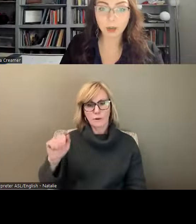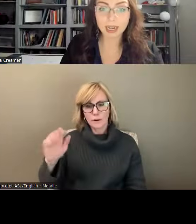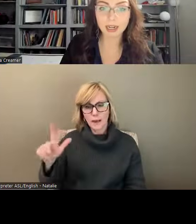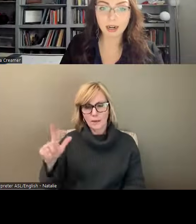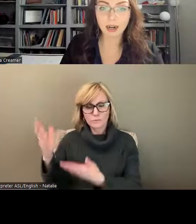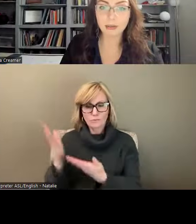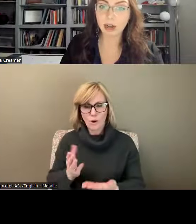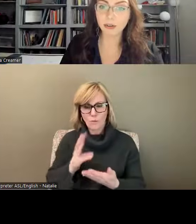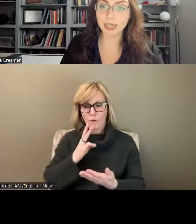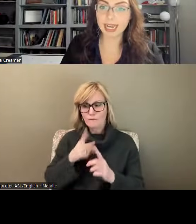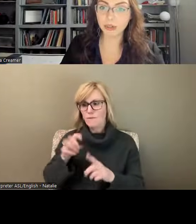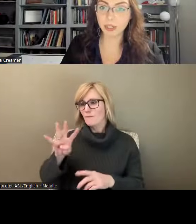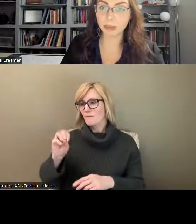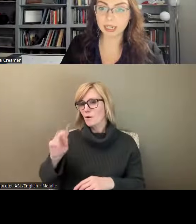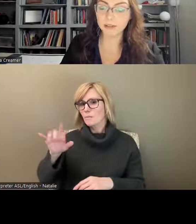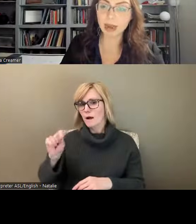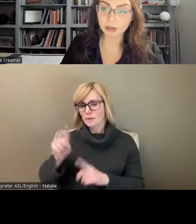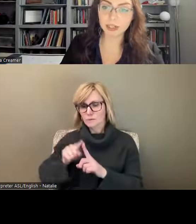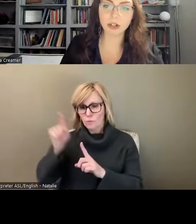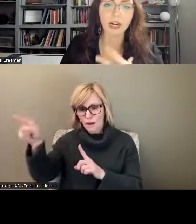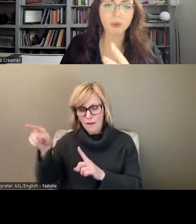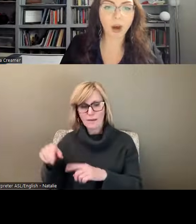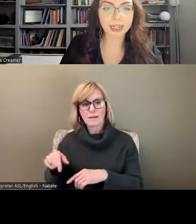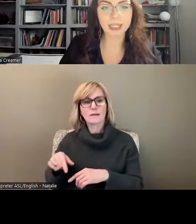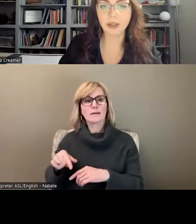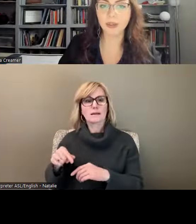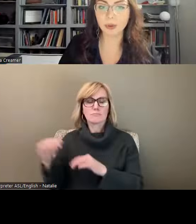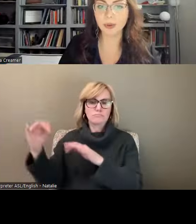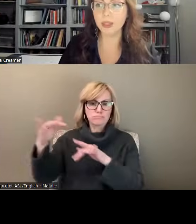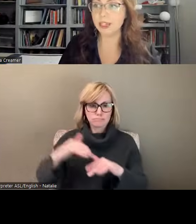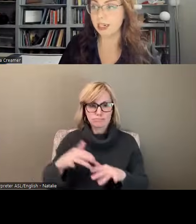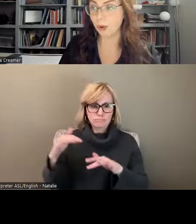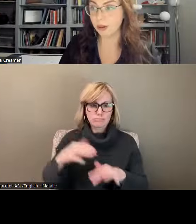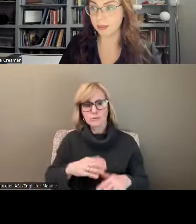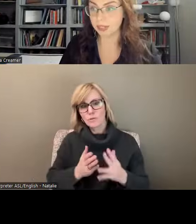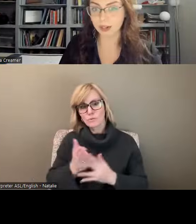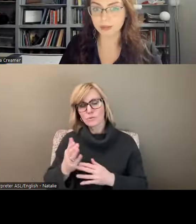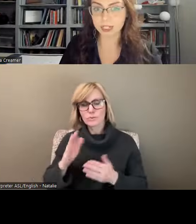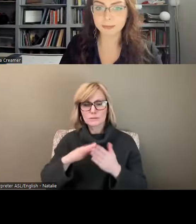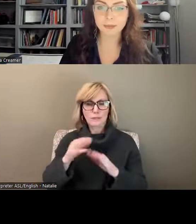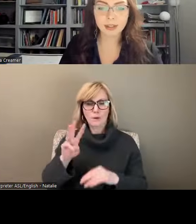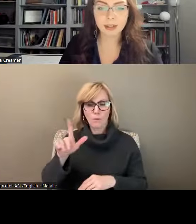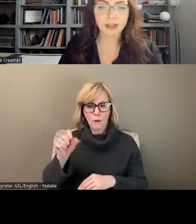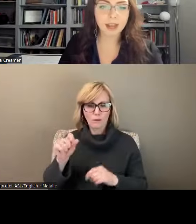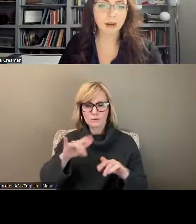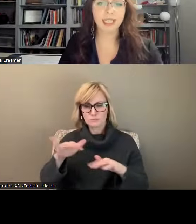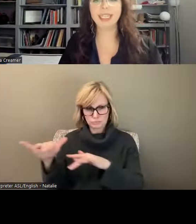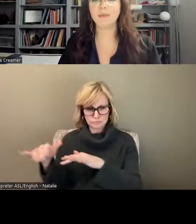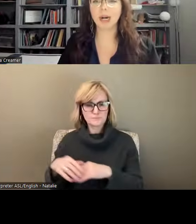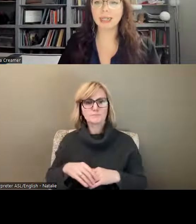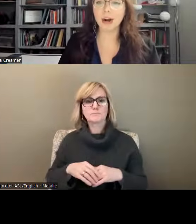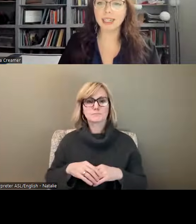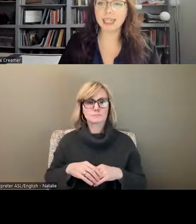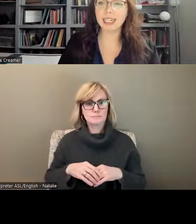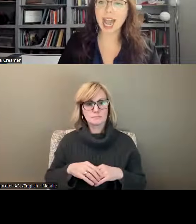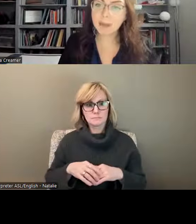miles away, down from the natural springs of mountains, across wadis, and through the city walls themselves. Not only did this